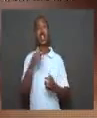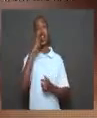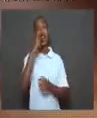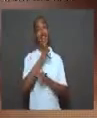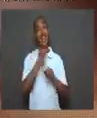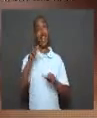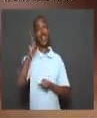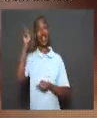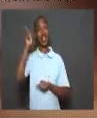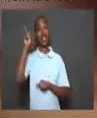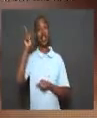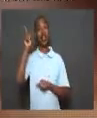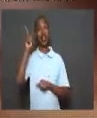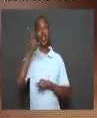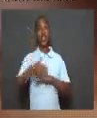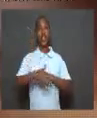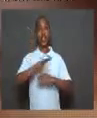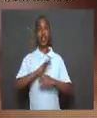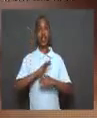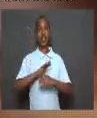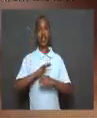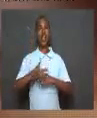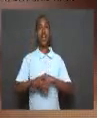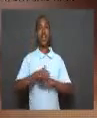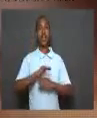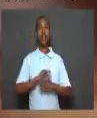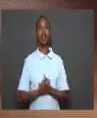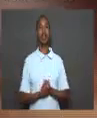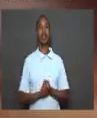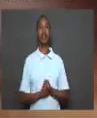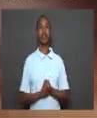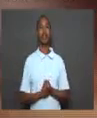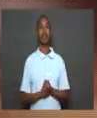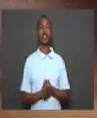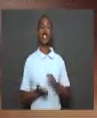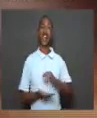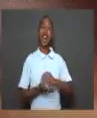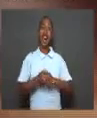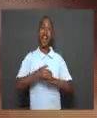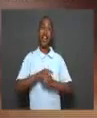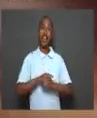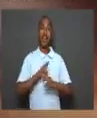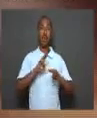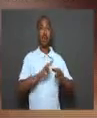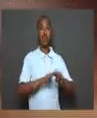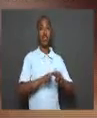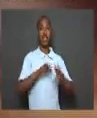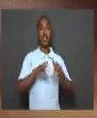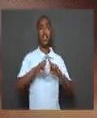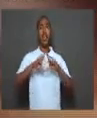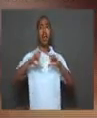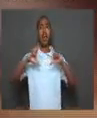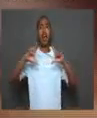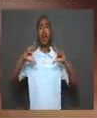the flesh from the surface of the hide. The hides are then put in large